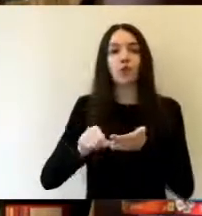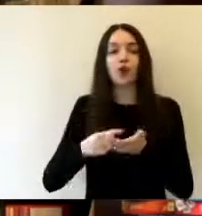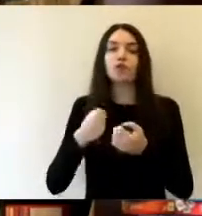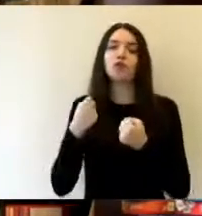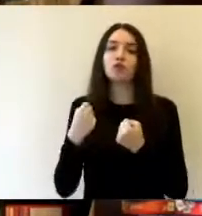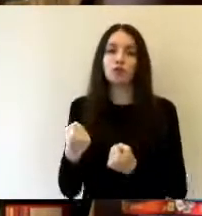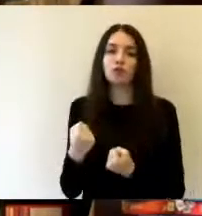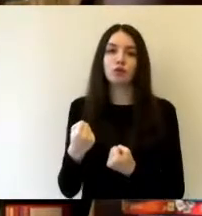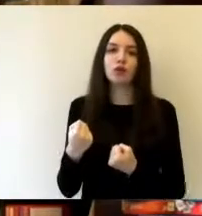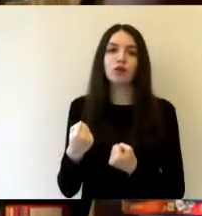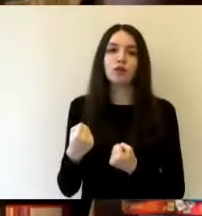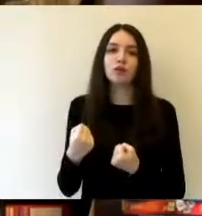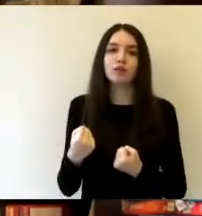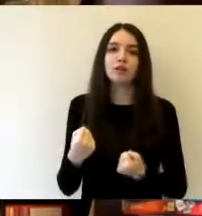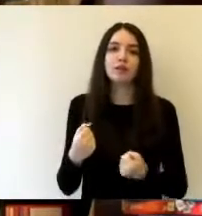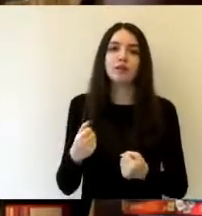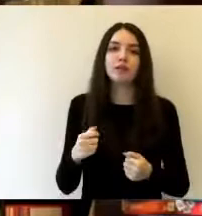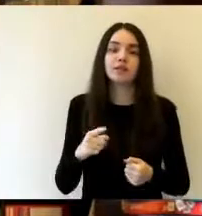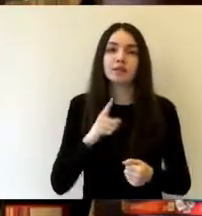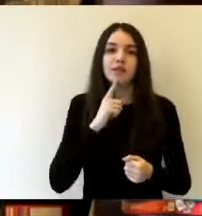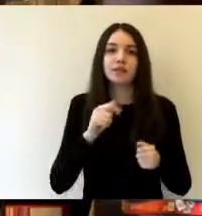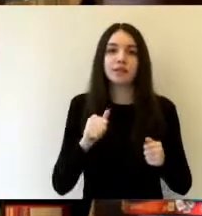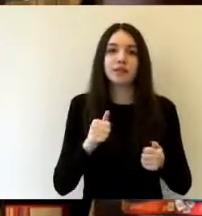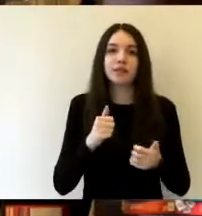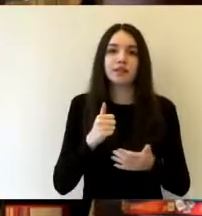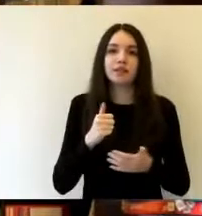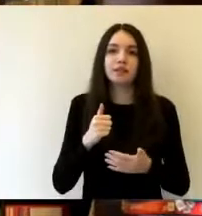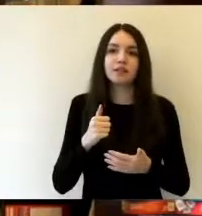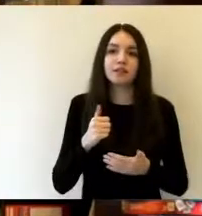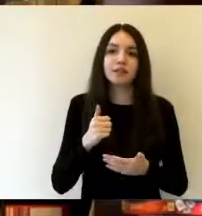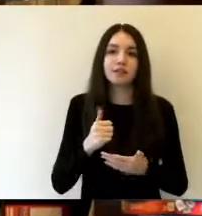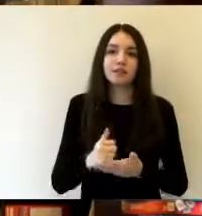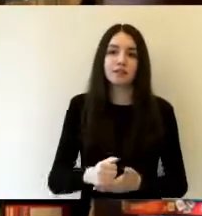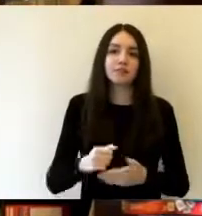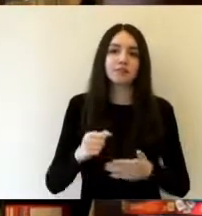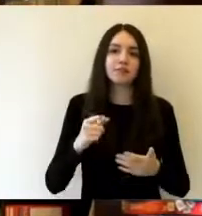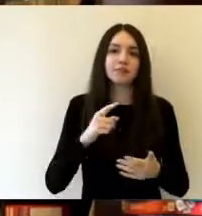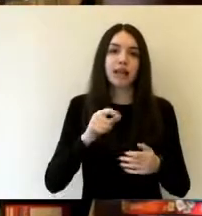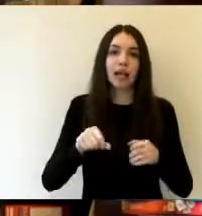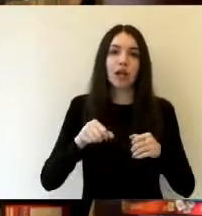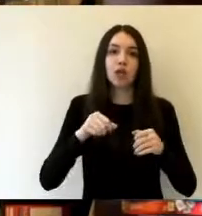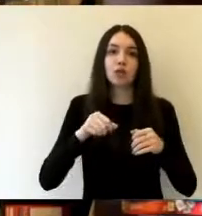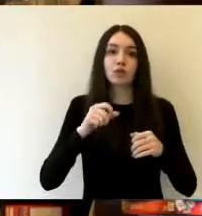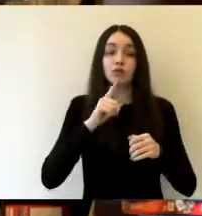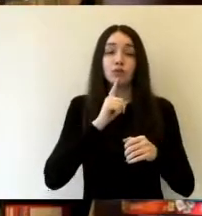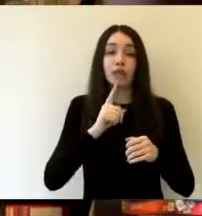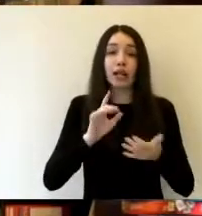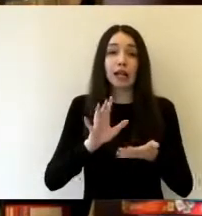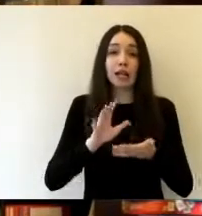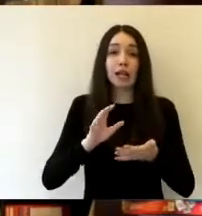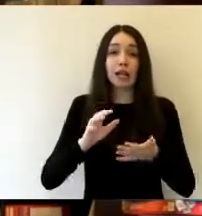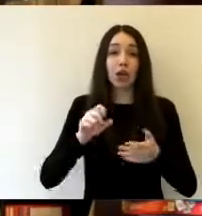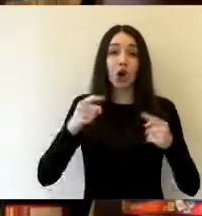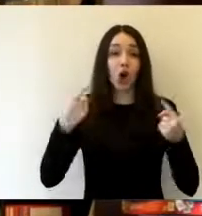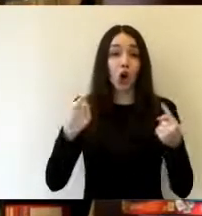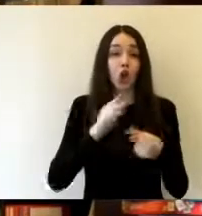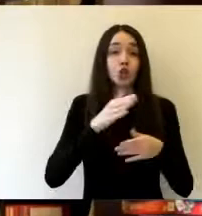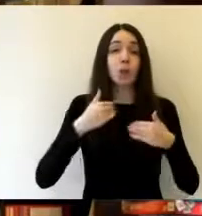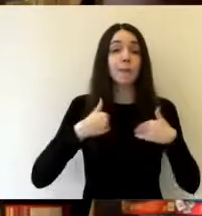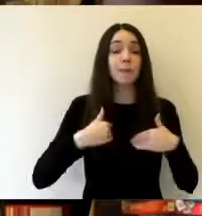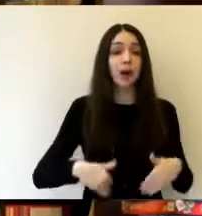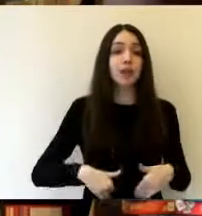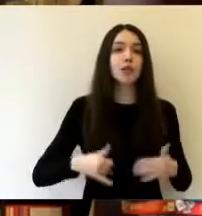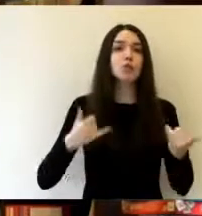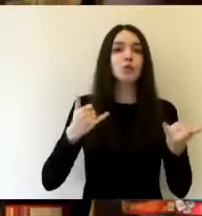you, you know, with a broken stone or a broken body, really screwing something up. So having to be more conscious of that now and kind